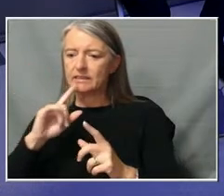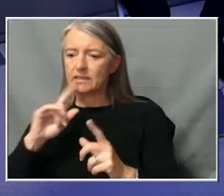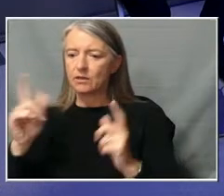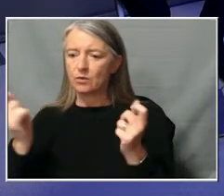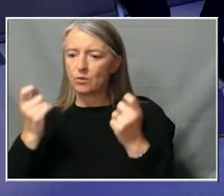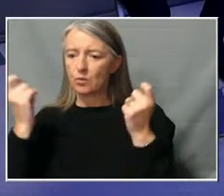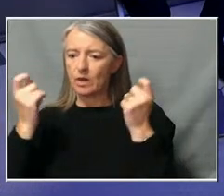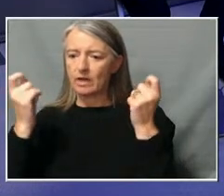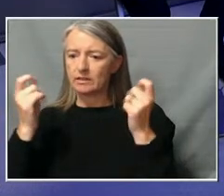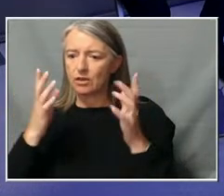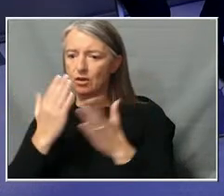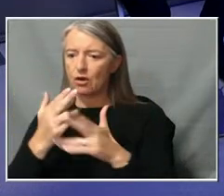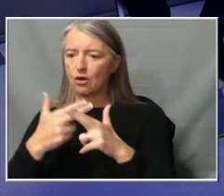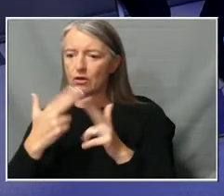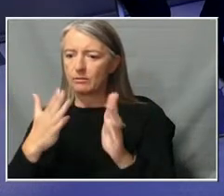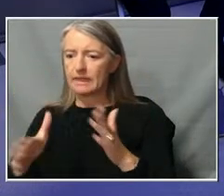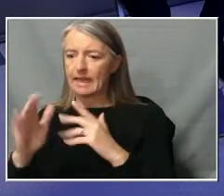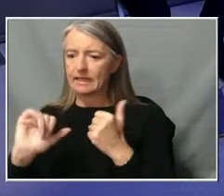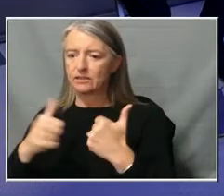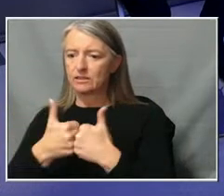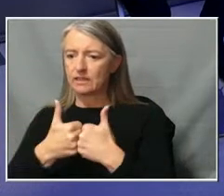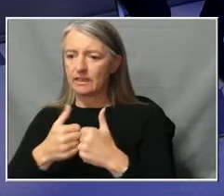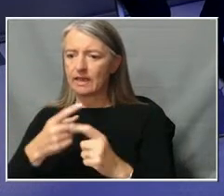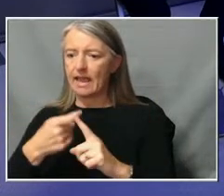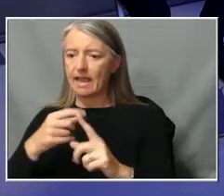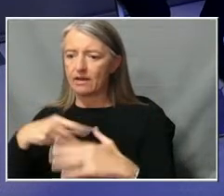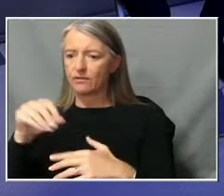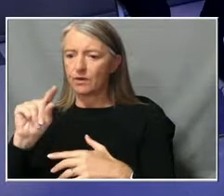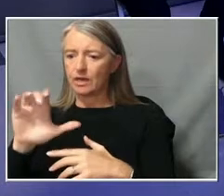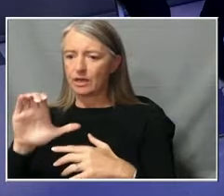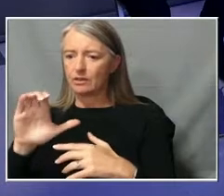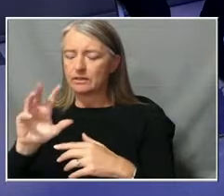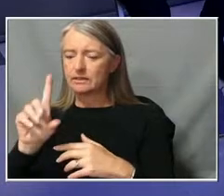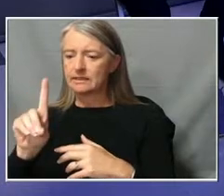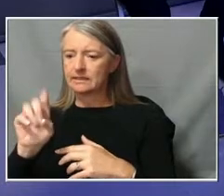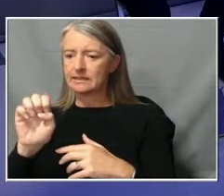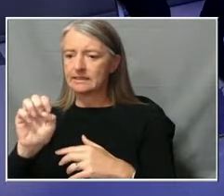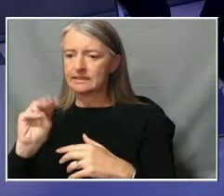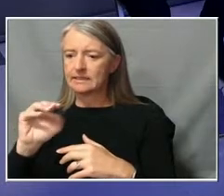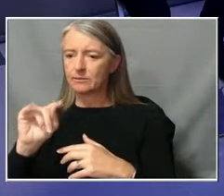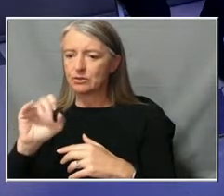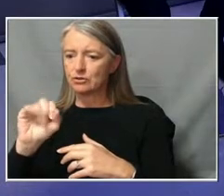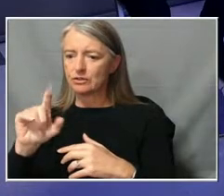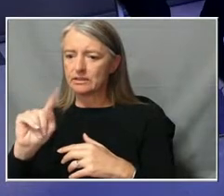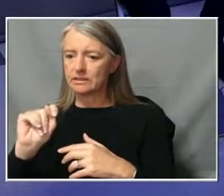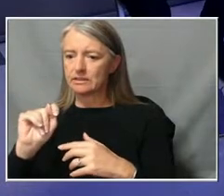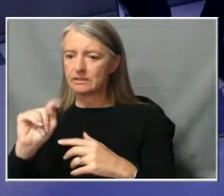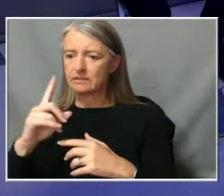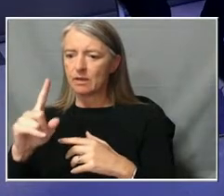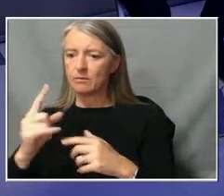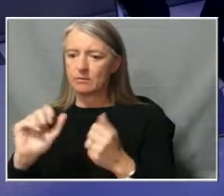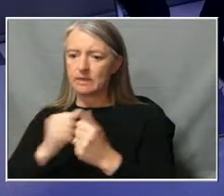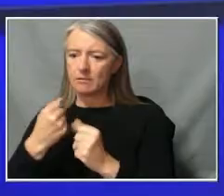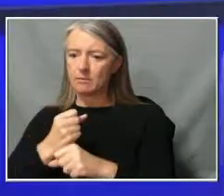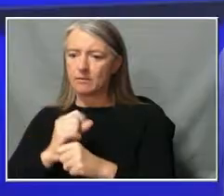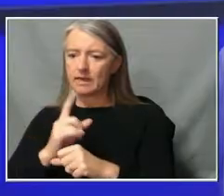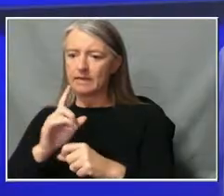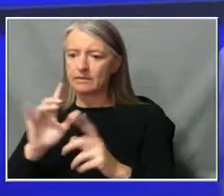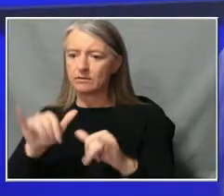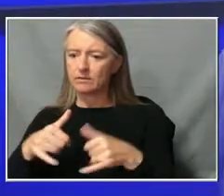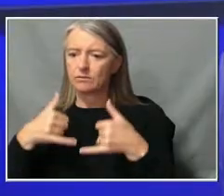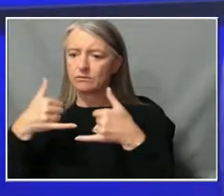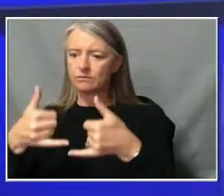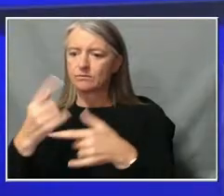out of 100 dosimetrists all over the world. You ranked #1. Right, so these planning challenges